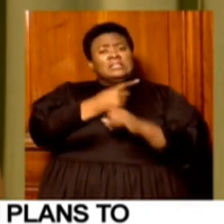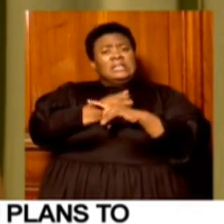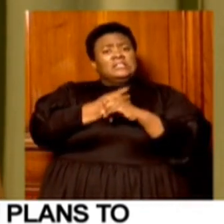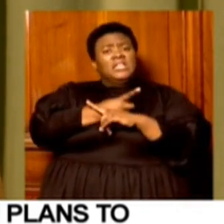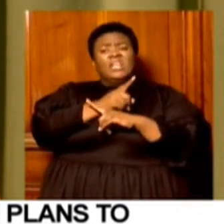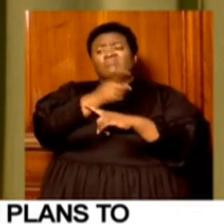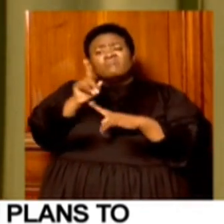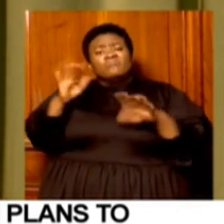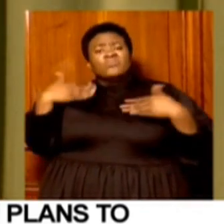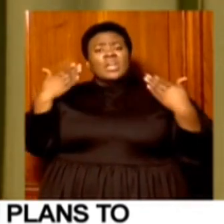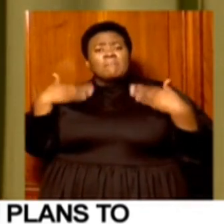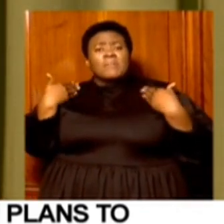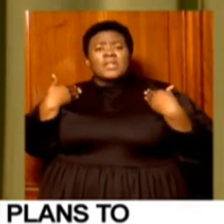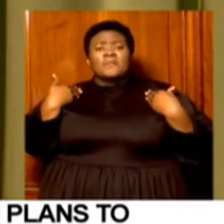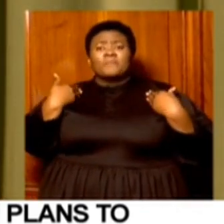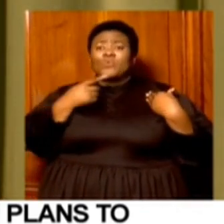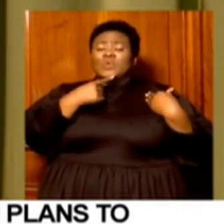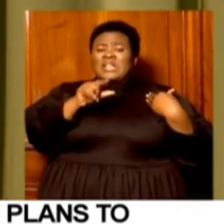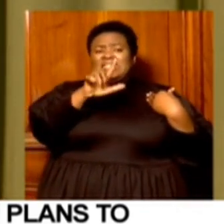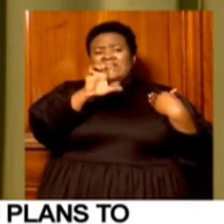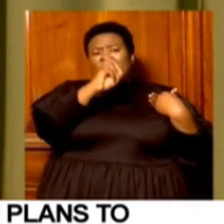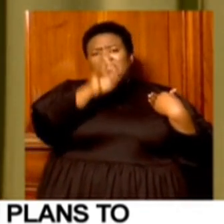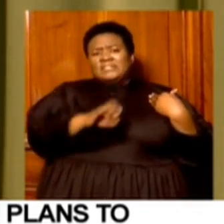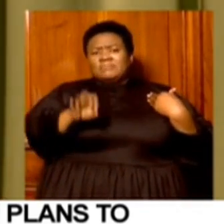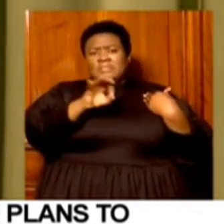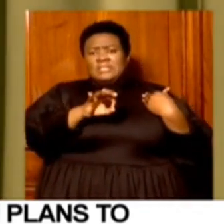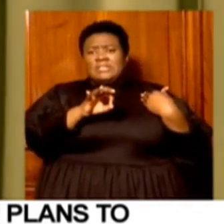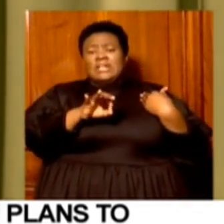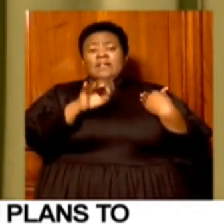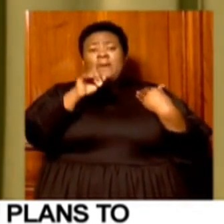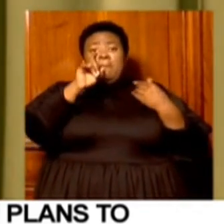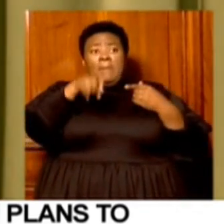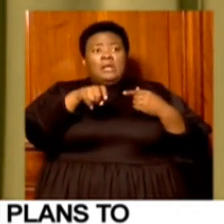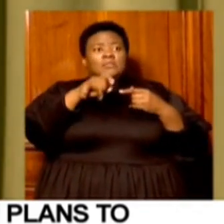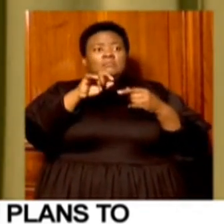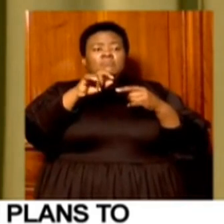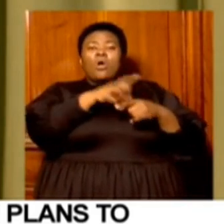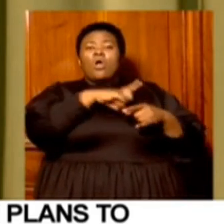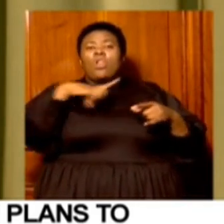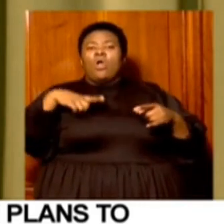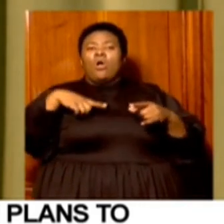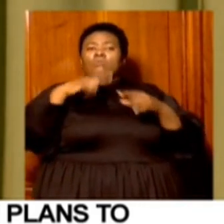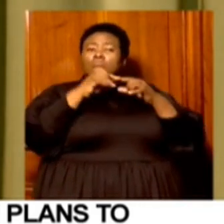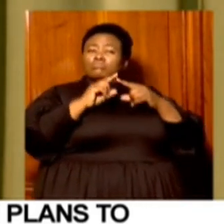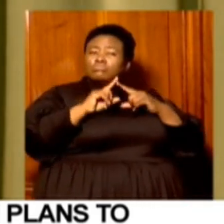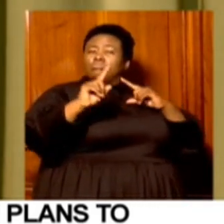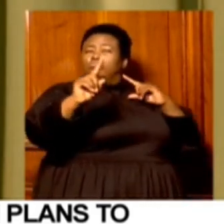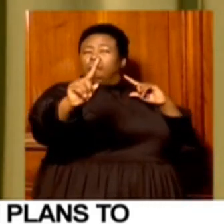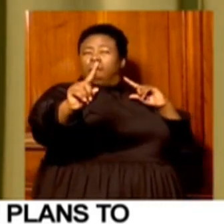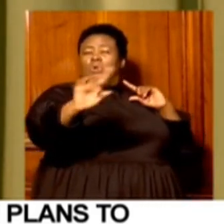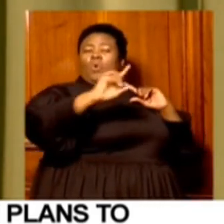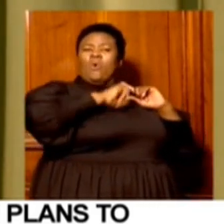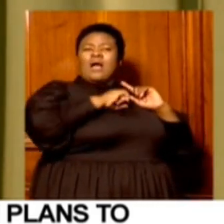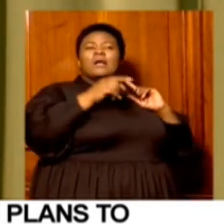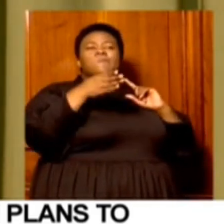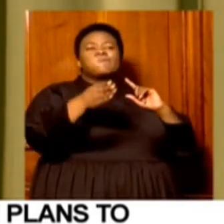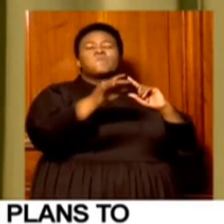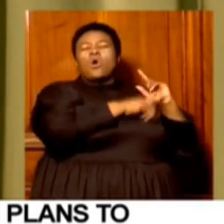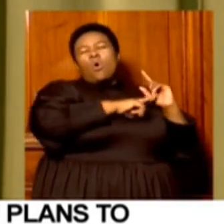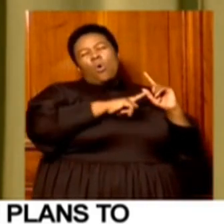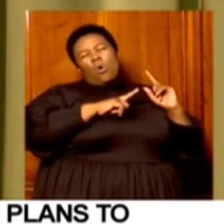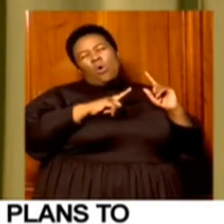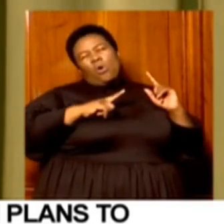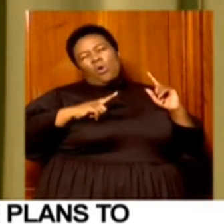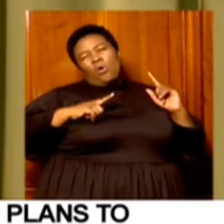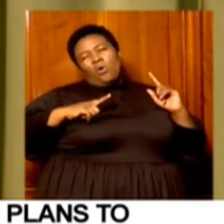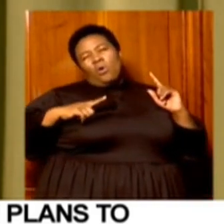happy that we have said 70% stays in the long distance, because there you are in the taxi the whole day.